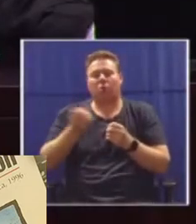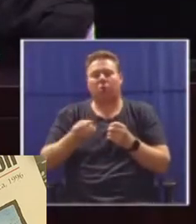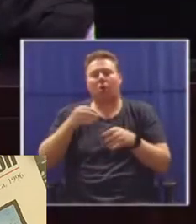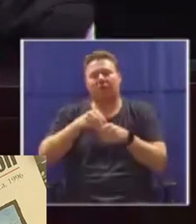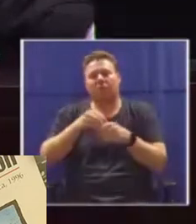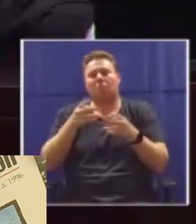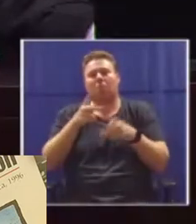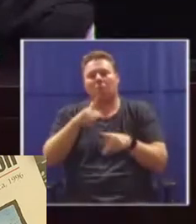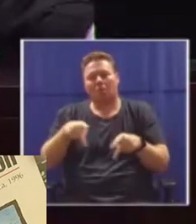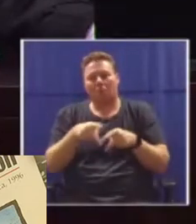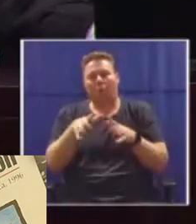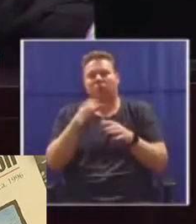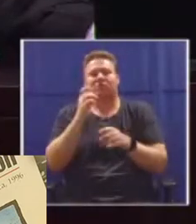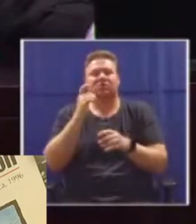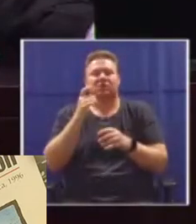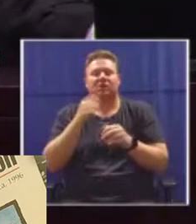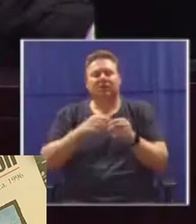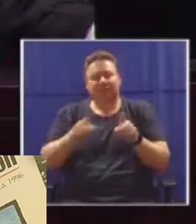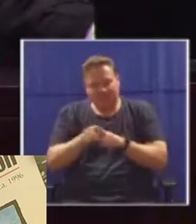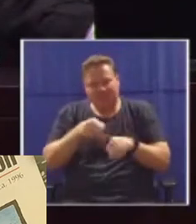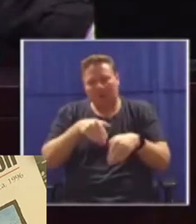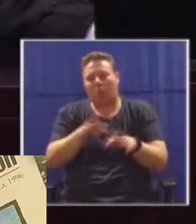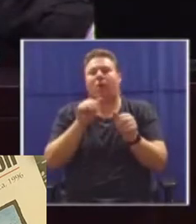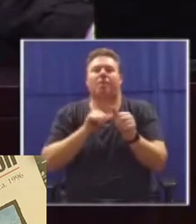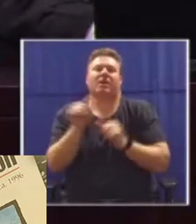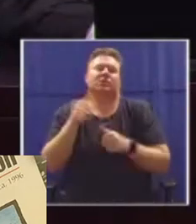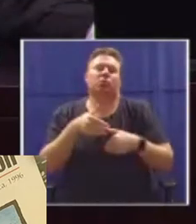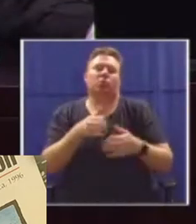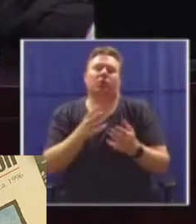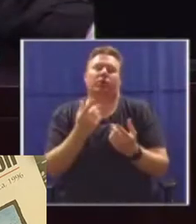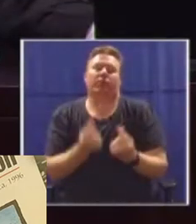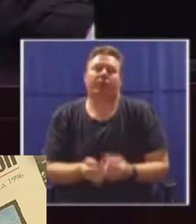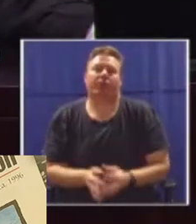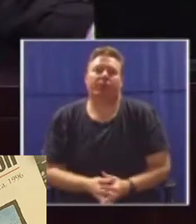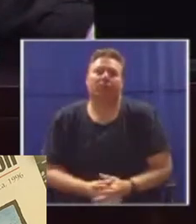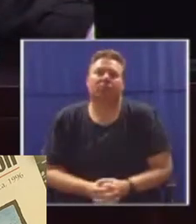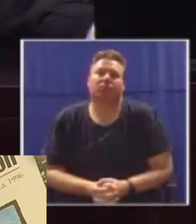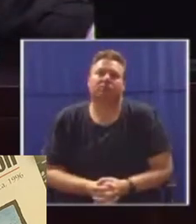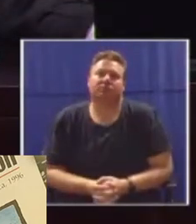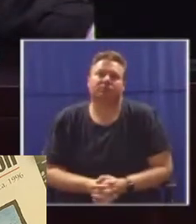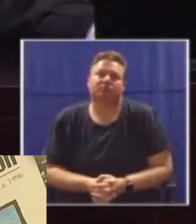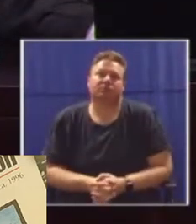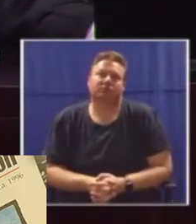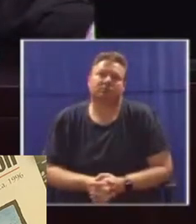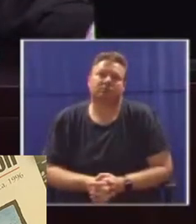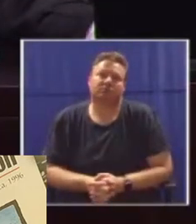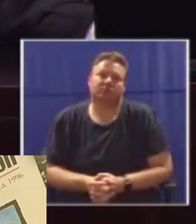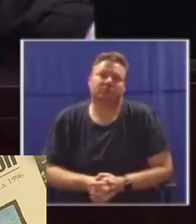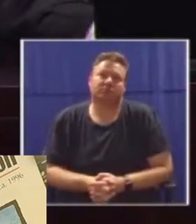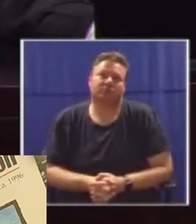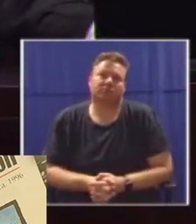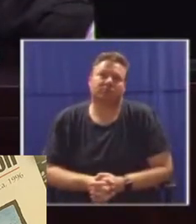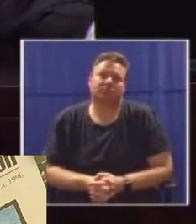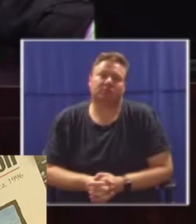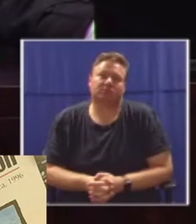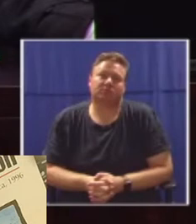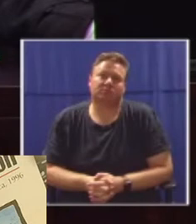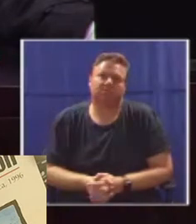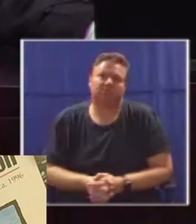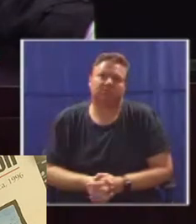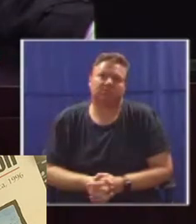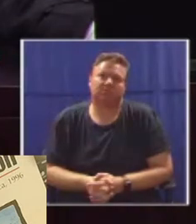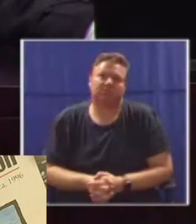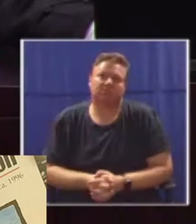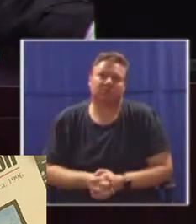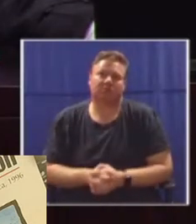In the main, the bill seeks to incorporate and integrate the Marine Pollution Annexure 4 and Annexure 6 into the domestic policy